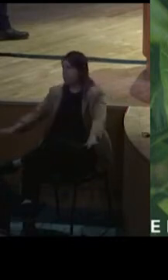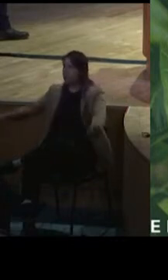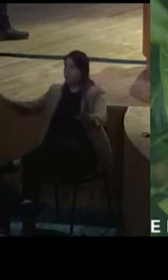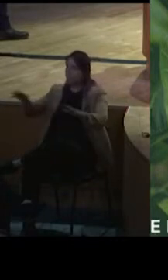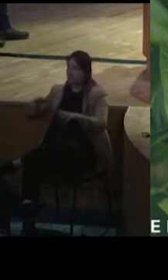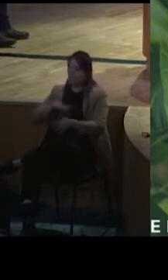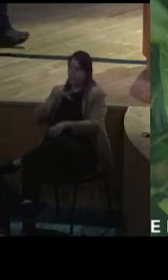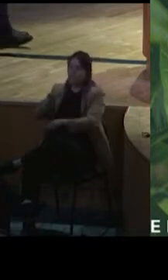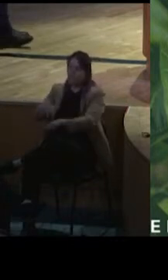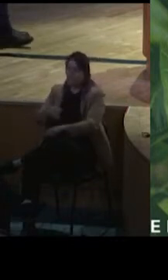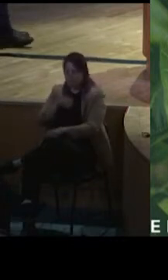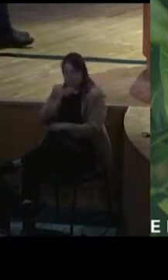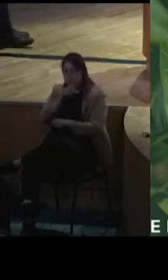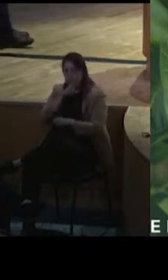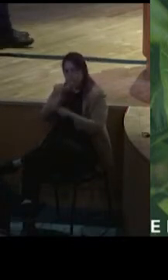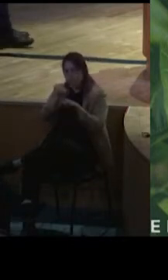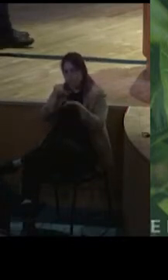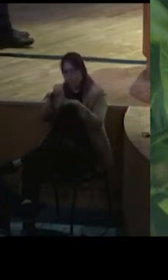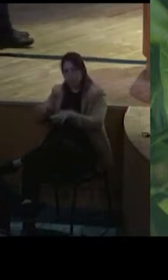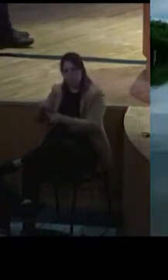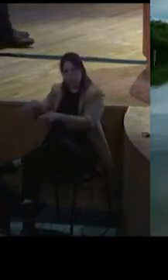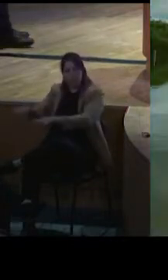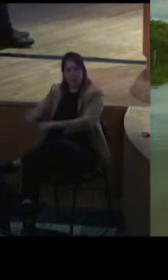some point. Okay?